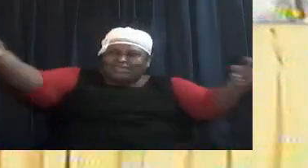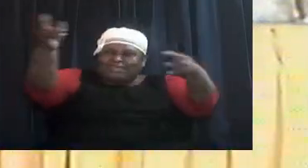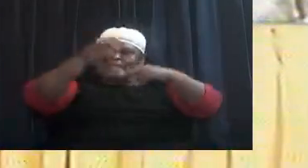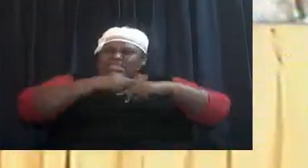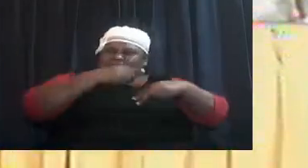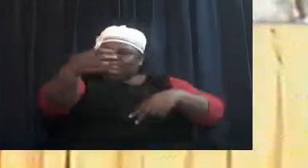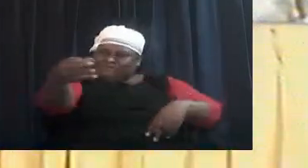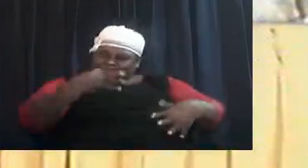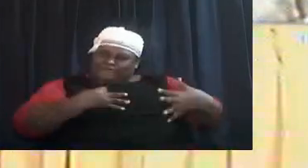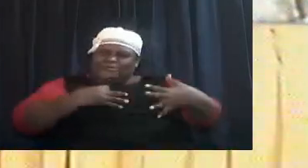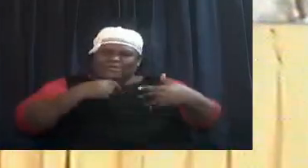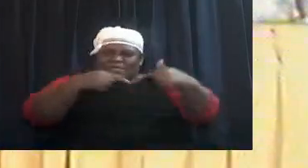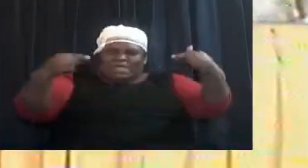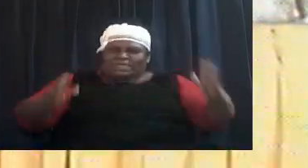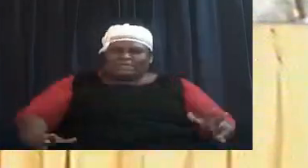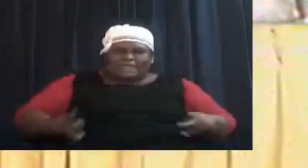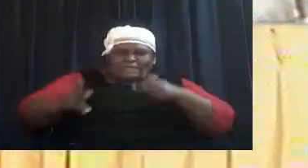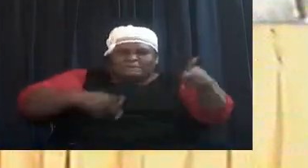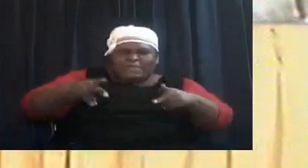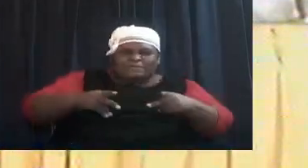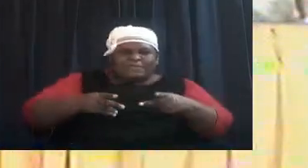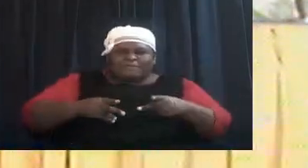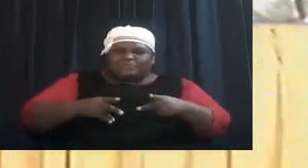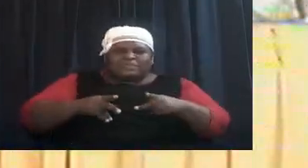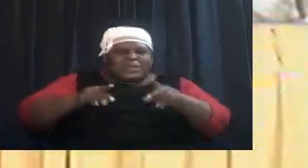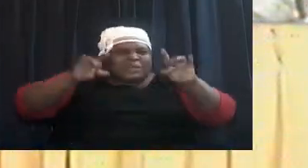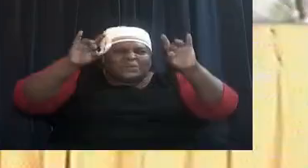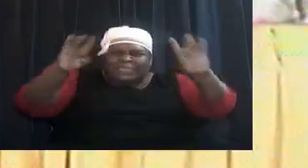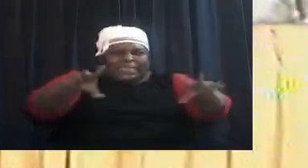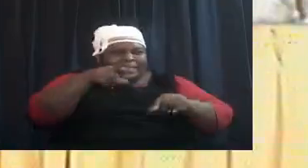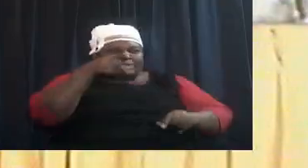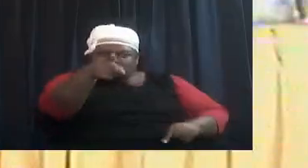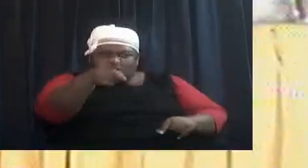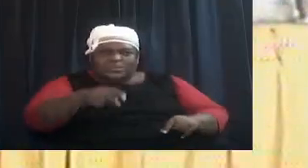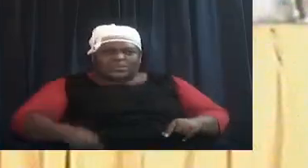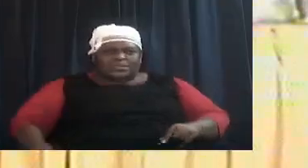enemy, the people that wanna like you, sister Nursey.